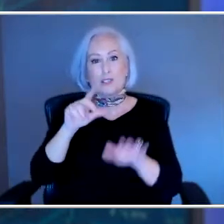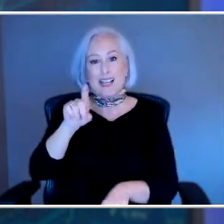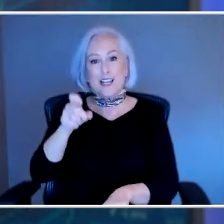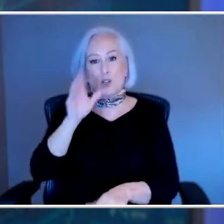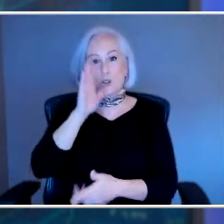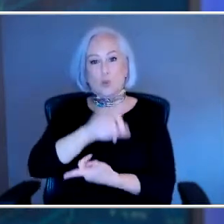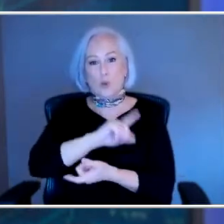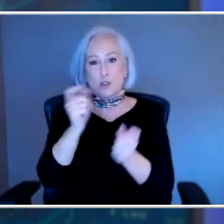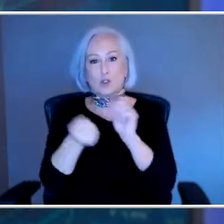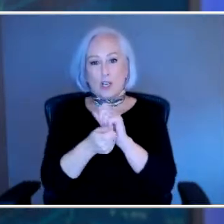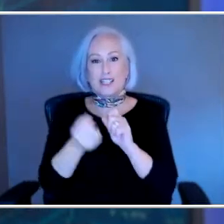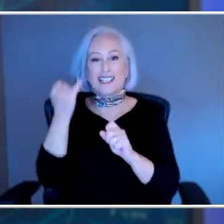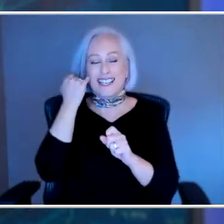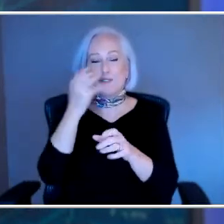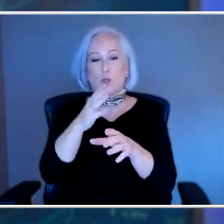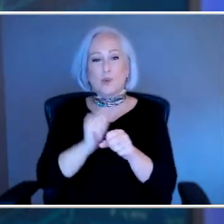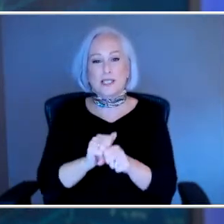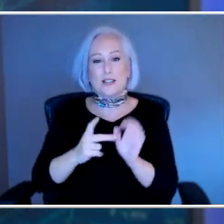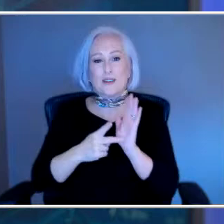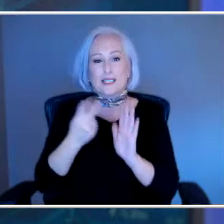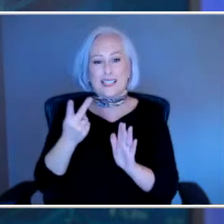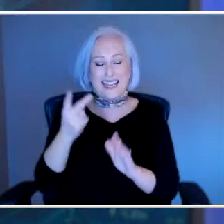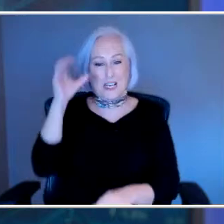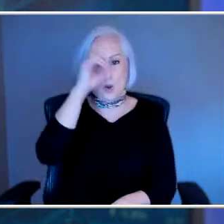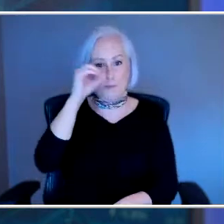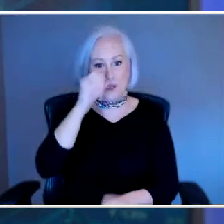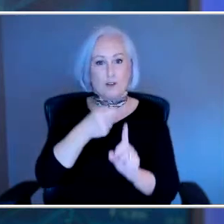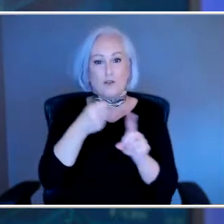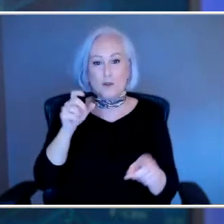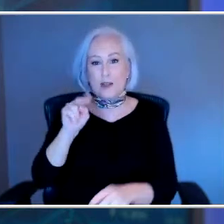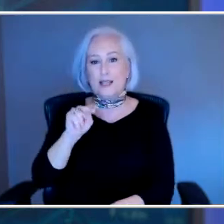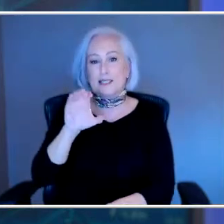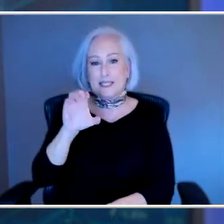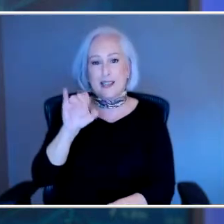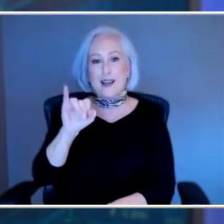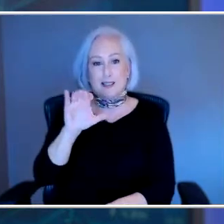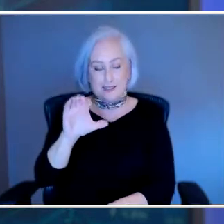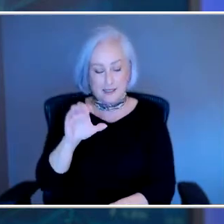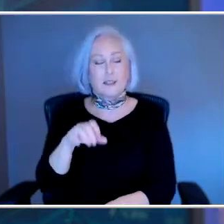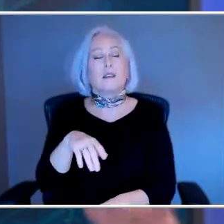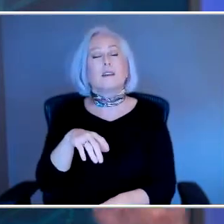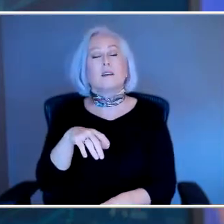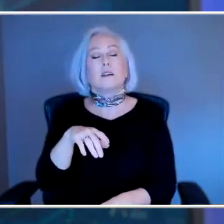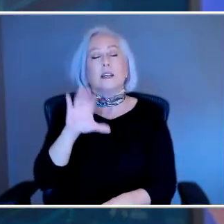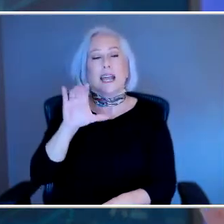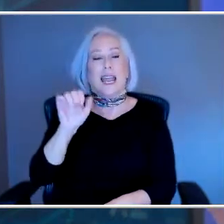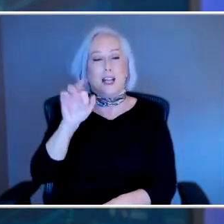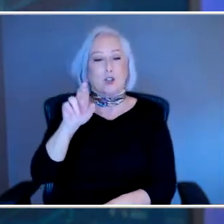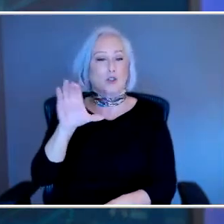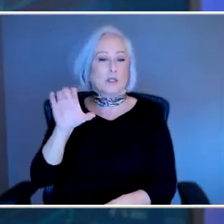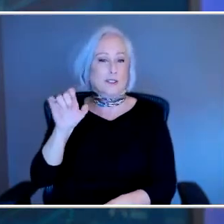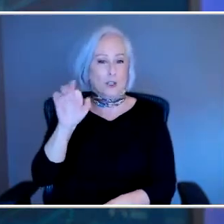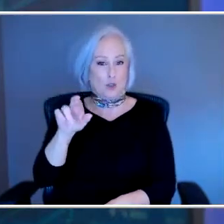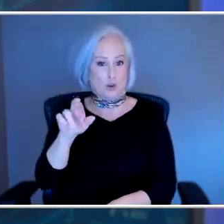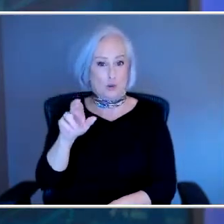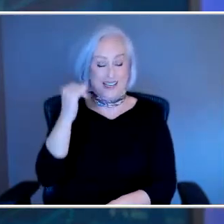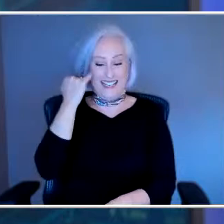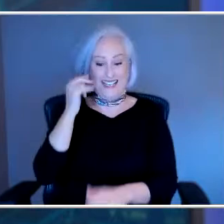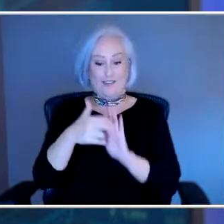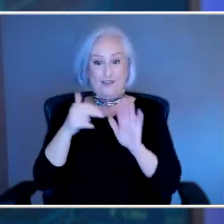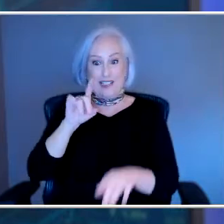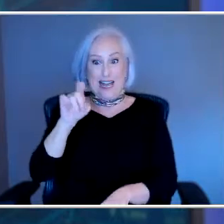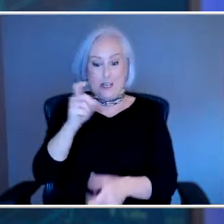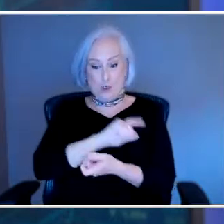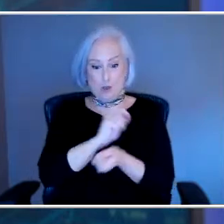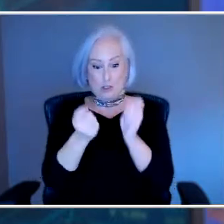second opinion at an NCI designated cancer center. And as a result, if we change diagnosis, just like what we're talking about, everything changes